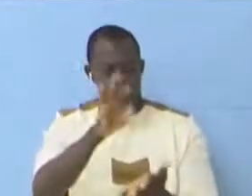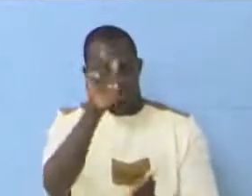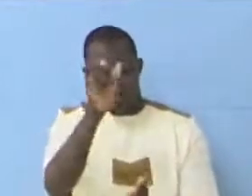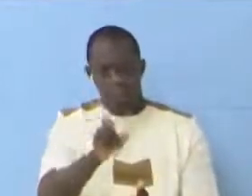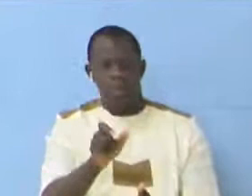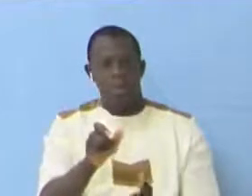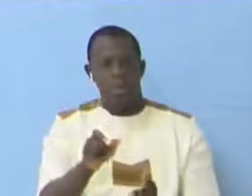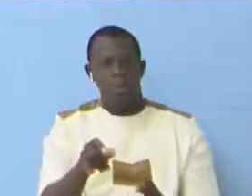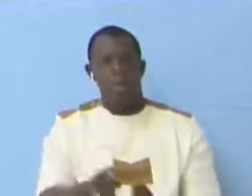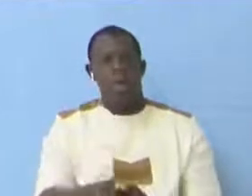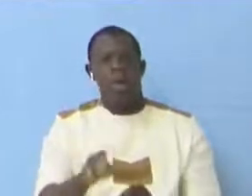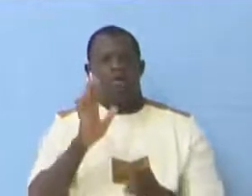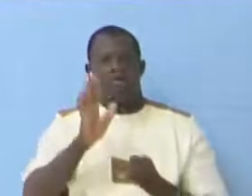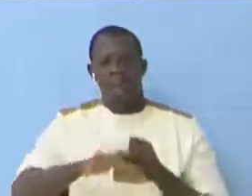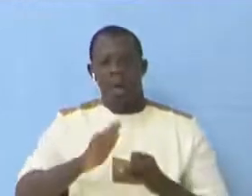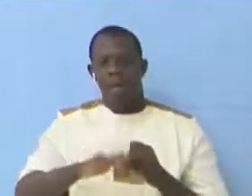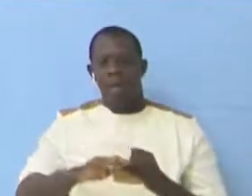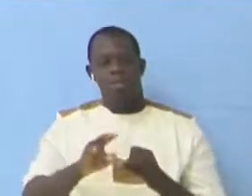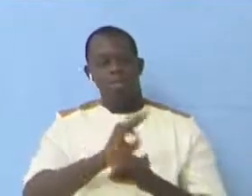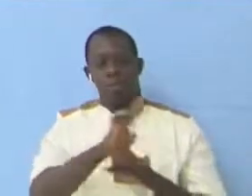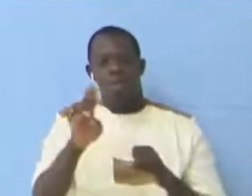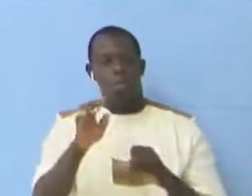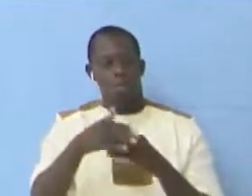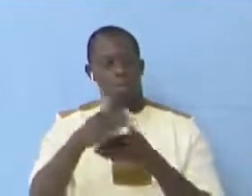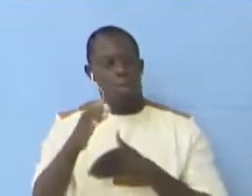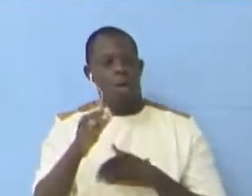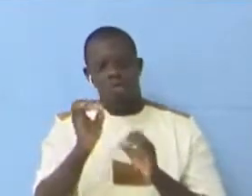It's not conclusive, really, but